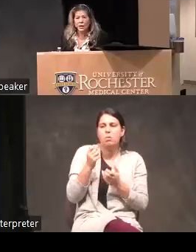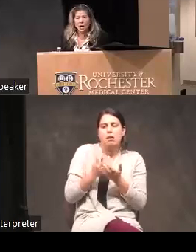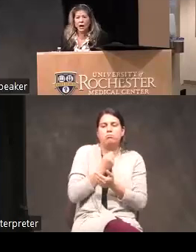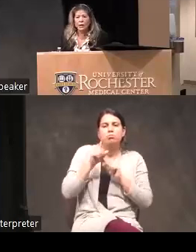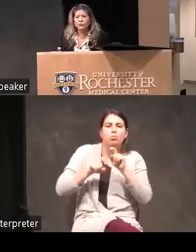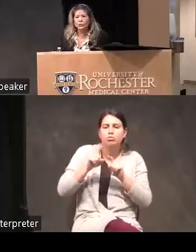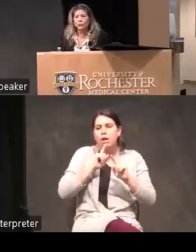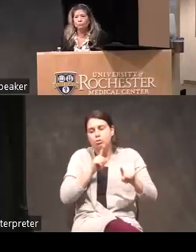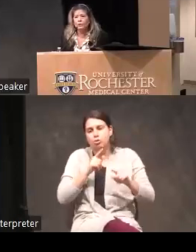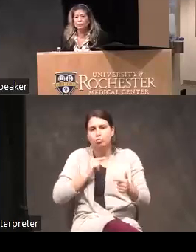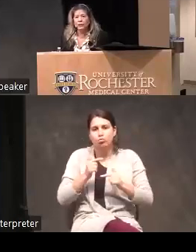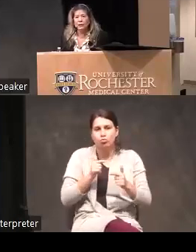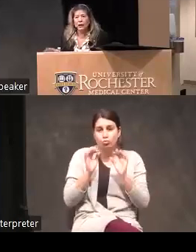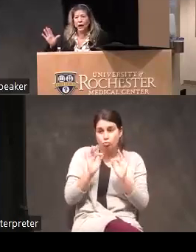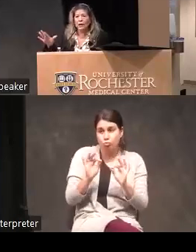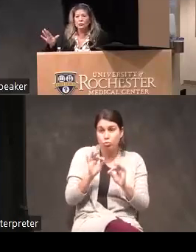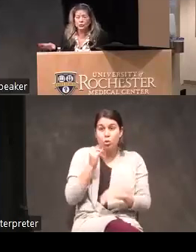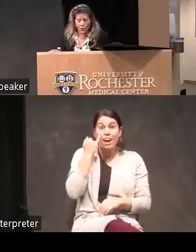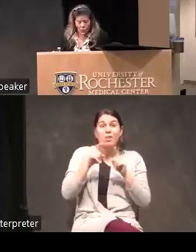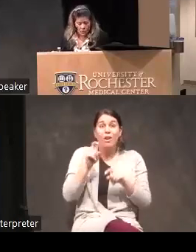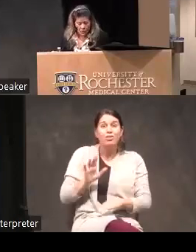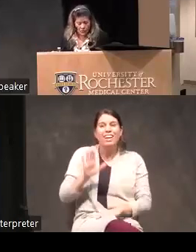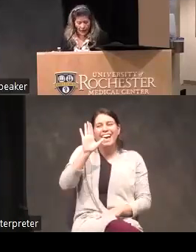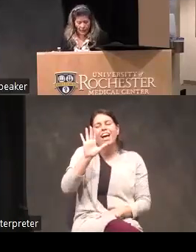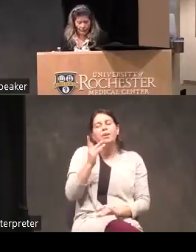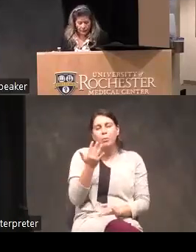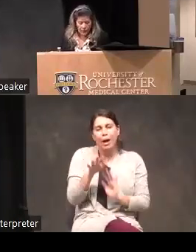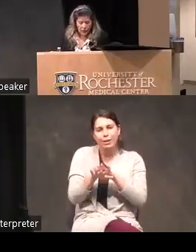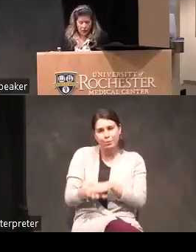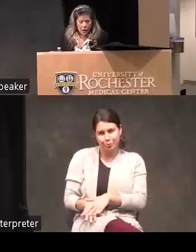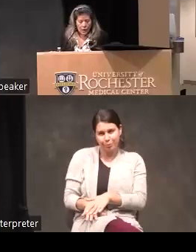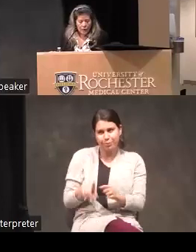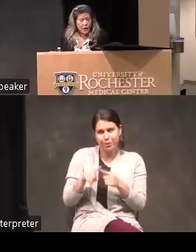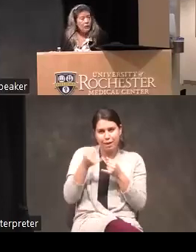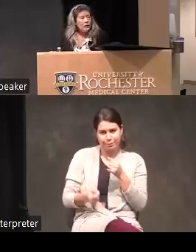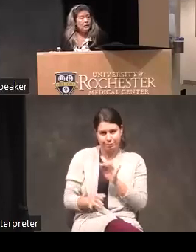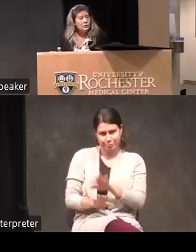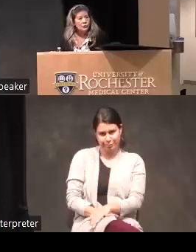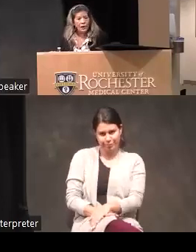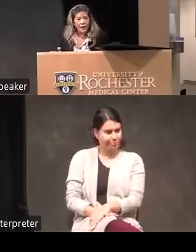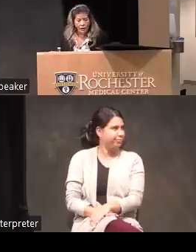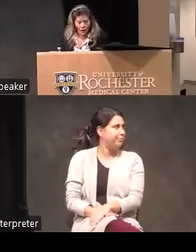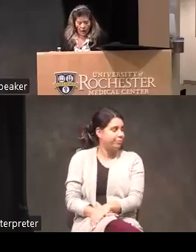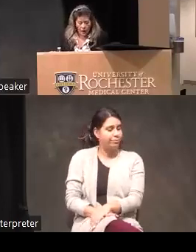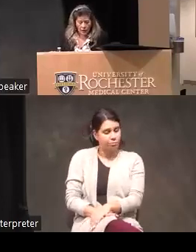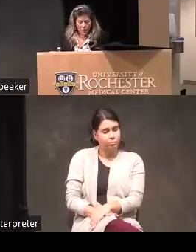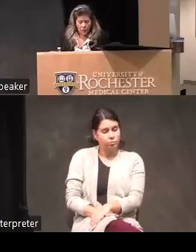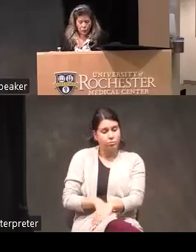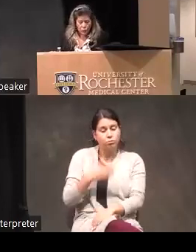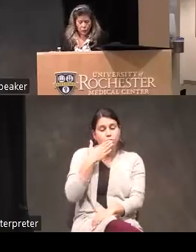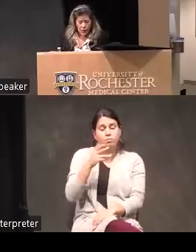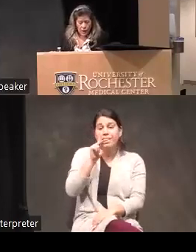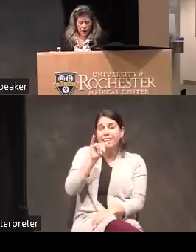questions. So you please hang on to your questions until then. I want to also thank